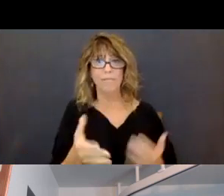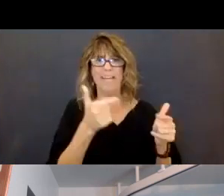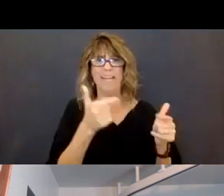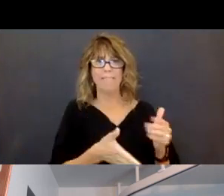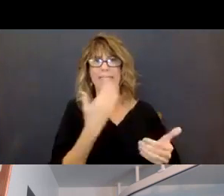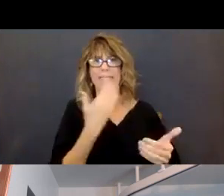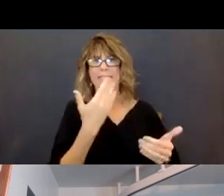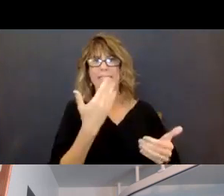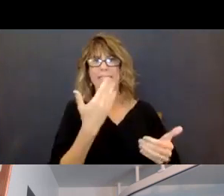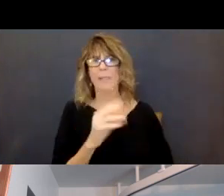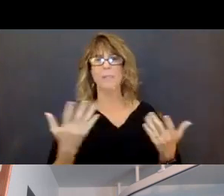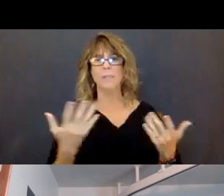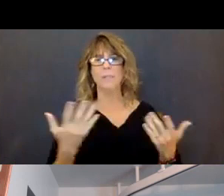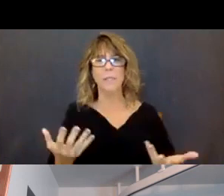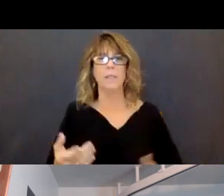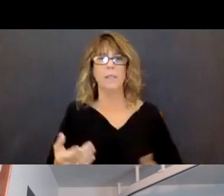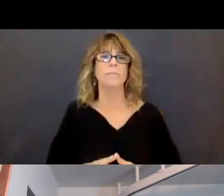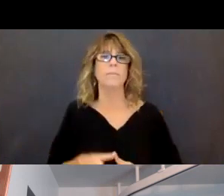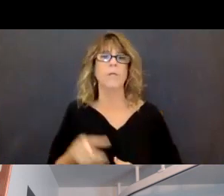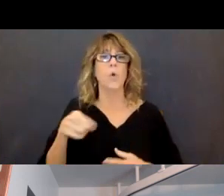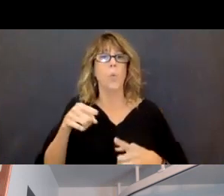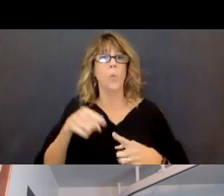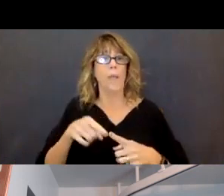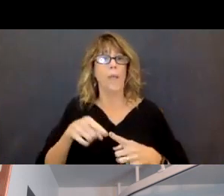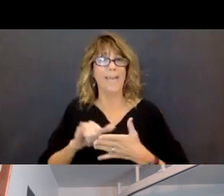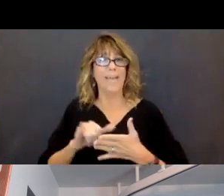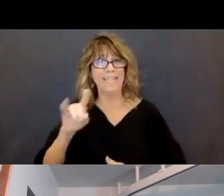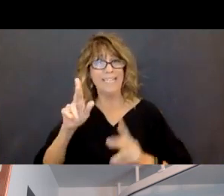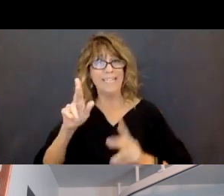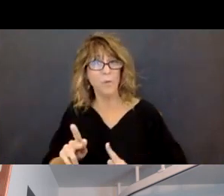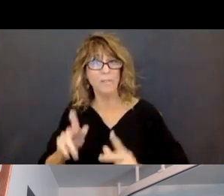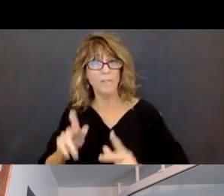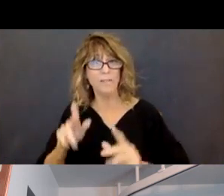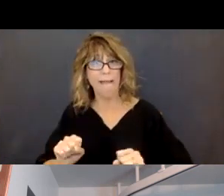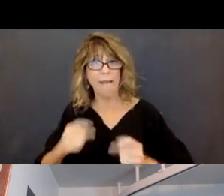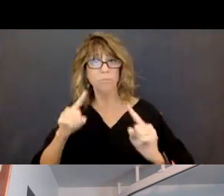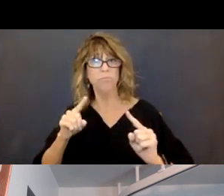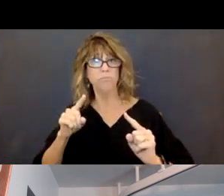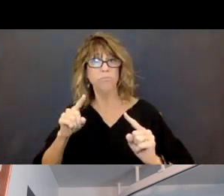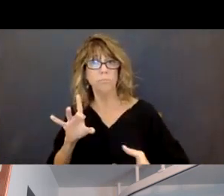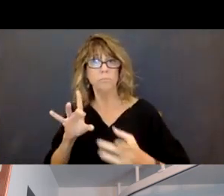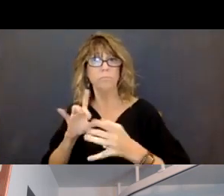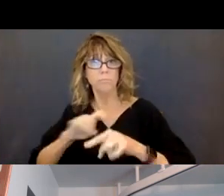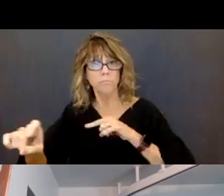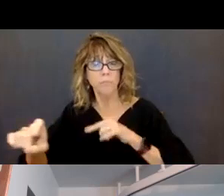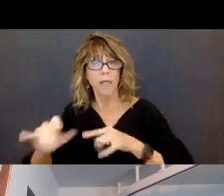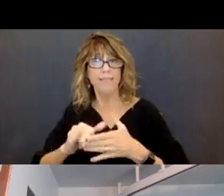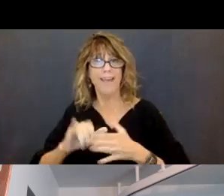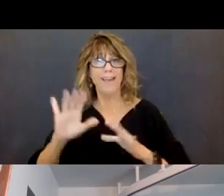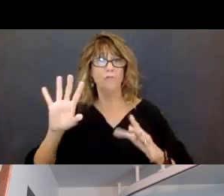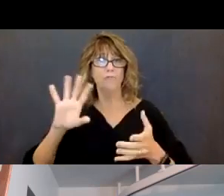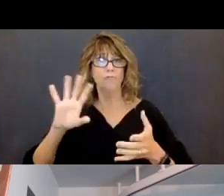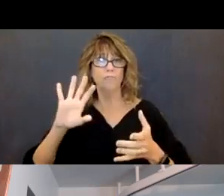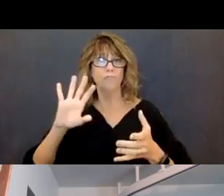once they actually are able to call the crisis line, the crisis line staff are not always